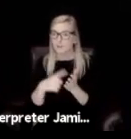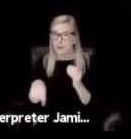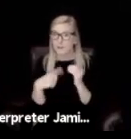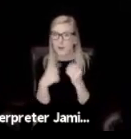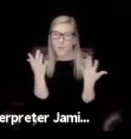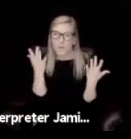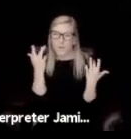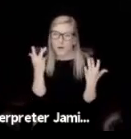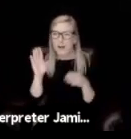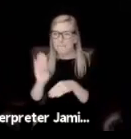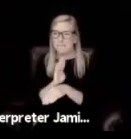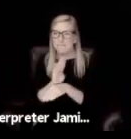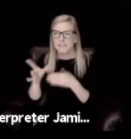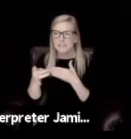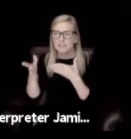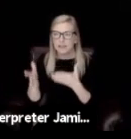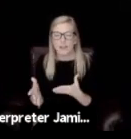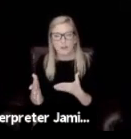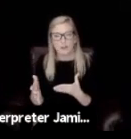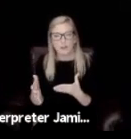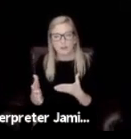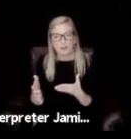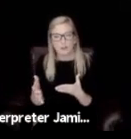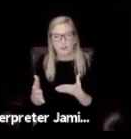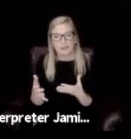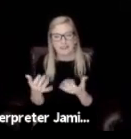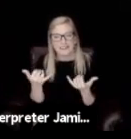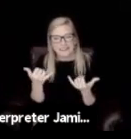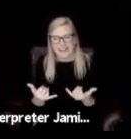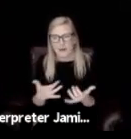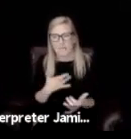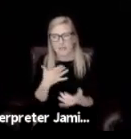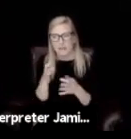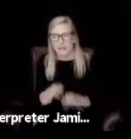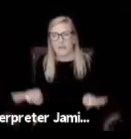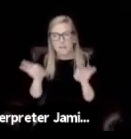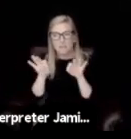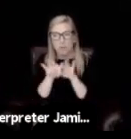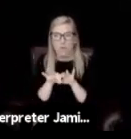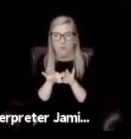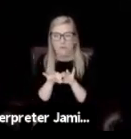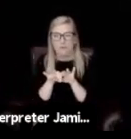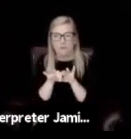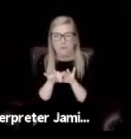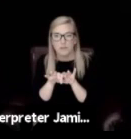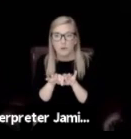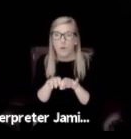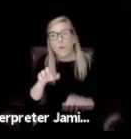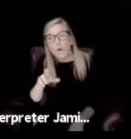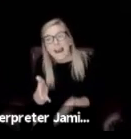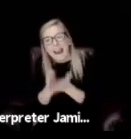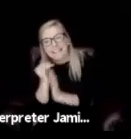business leaders actually find it important or significant, or if they find